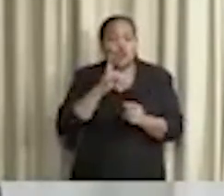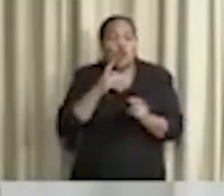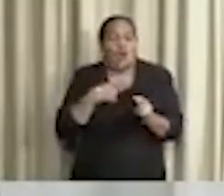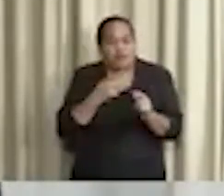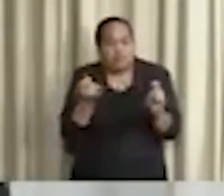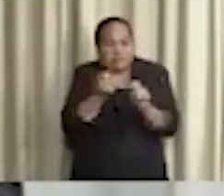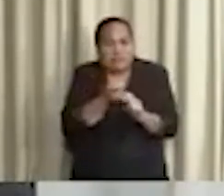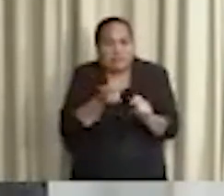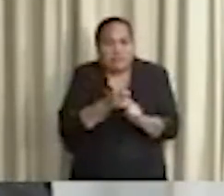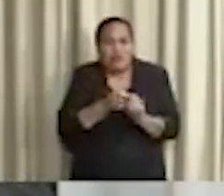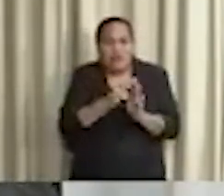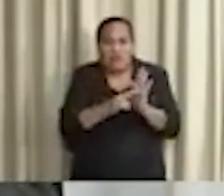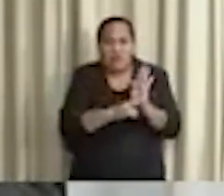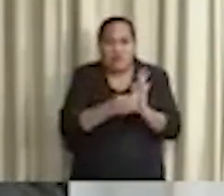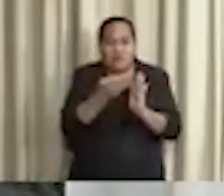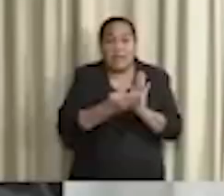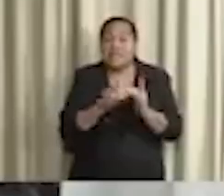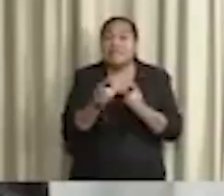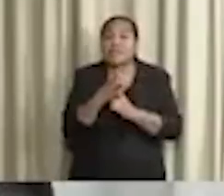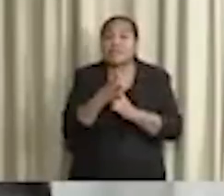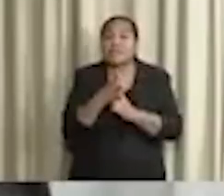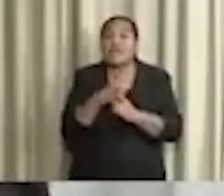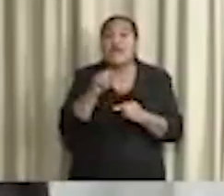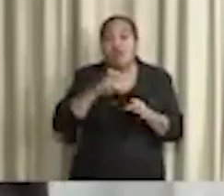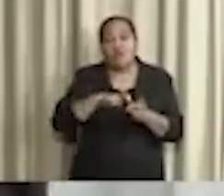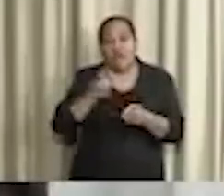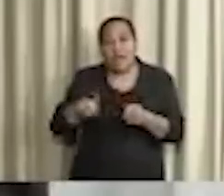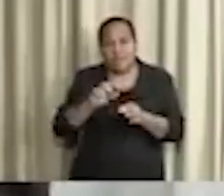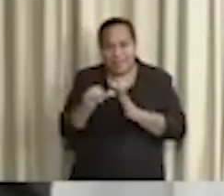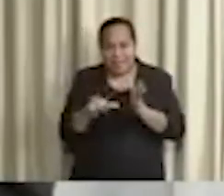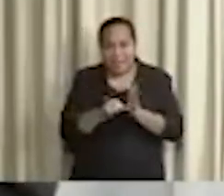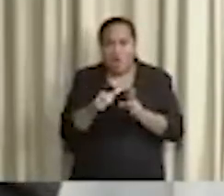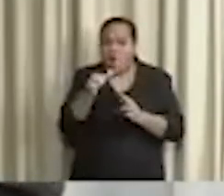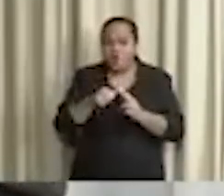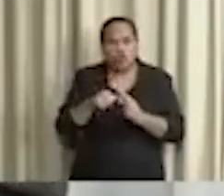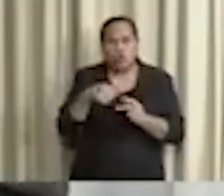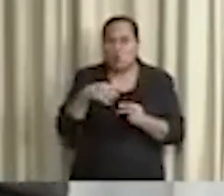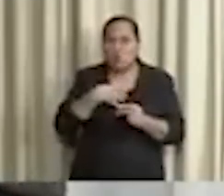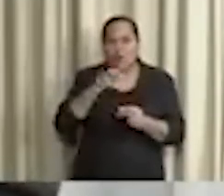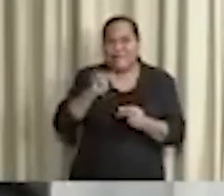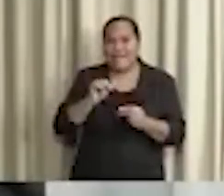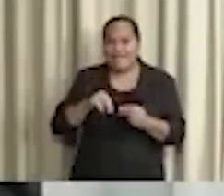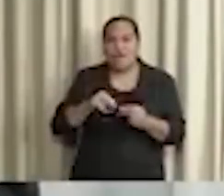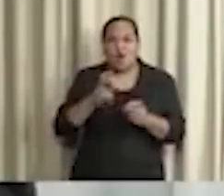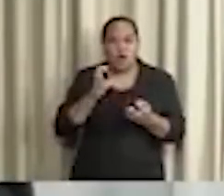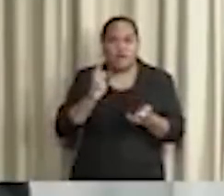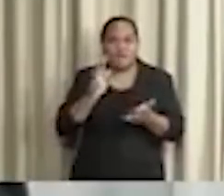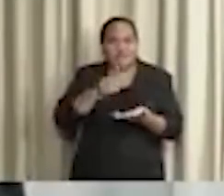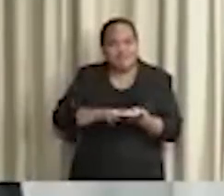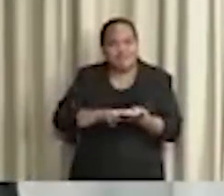the regulations on retirement age and the removal of contract-based appointments for civil servants